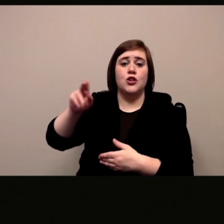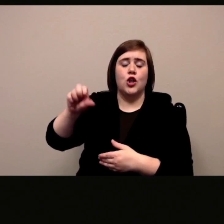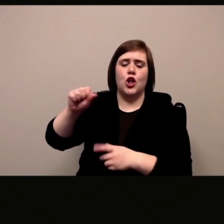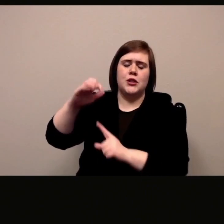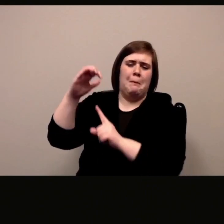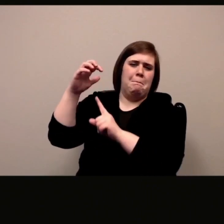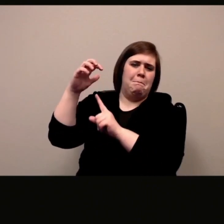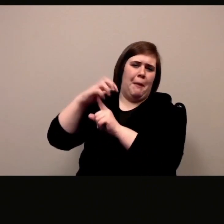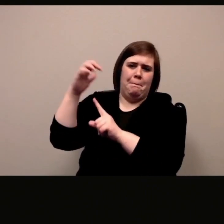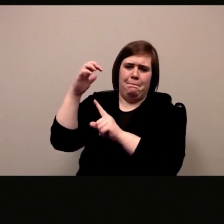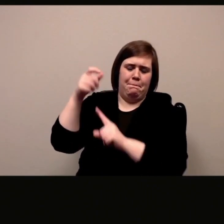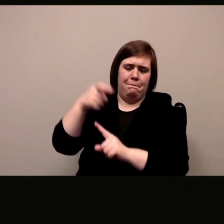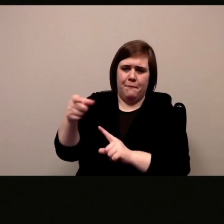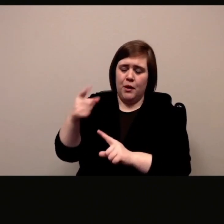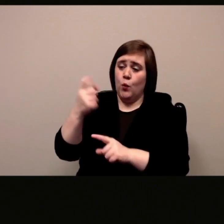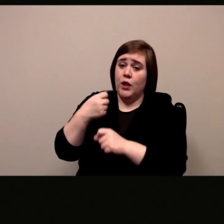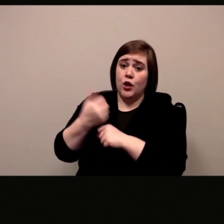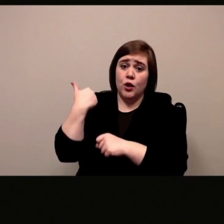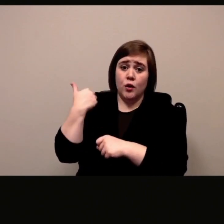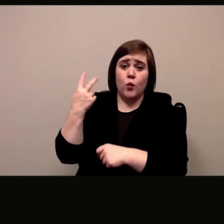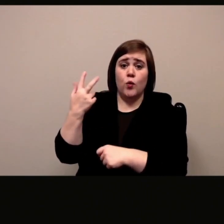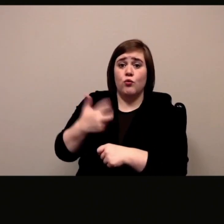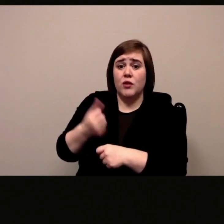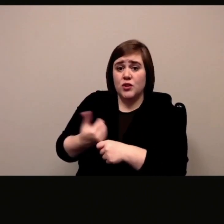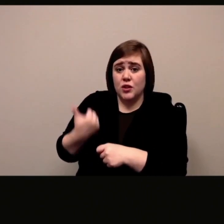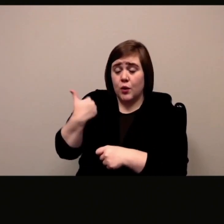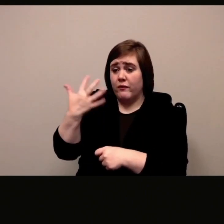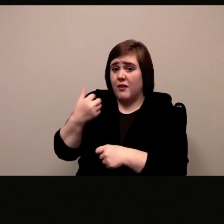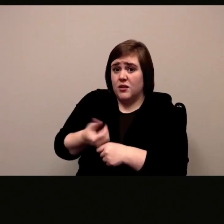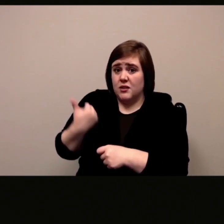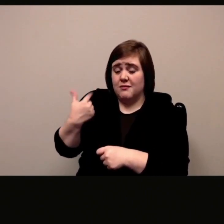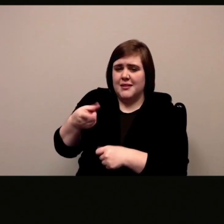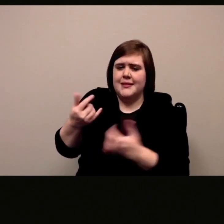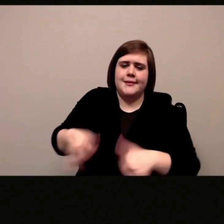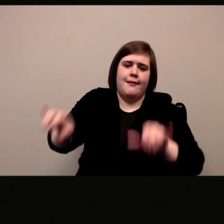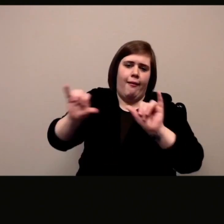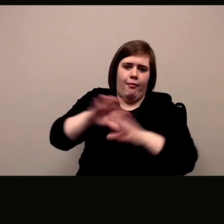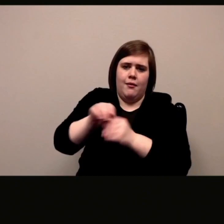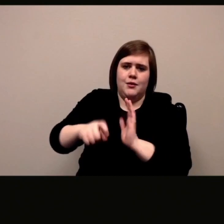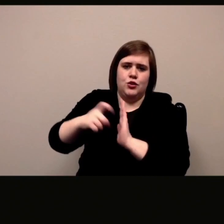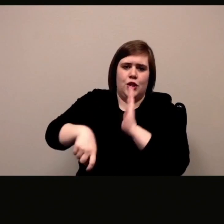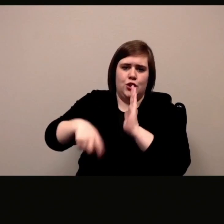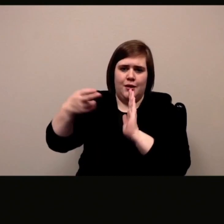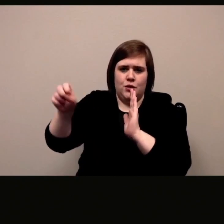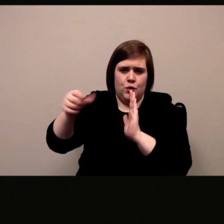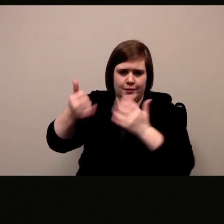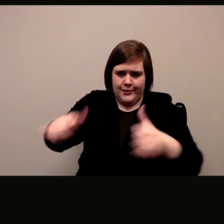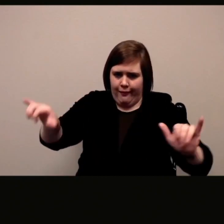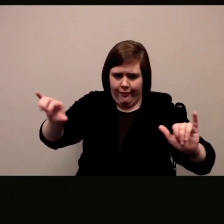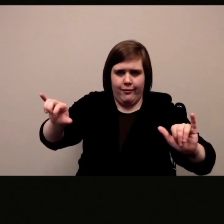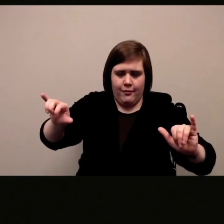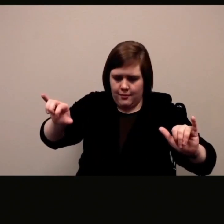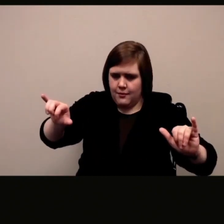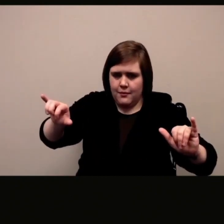ago and 2 years ago and 1 year ago. And most of those all-stars are still on Scratch in high school. And so if you're like 8th grader